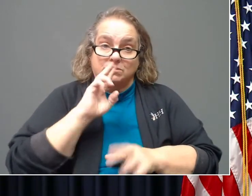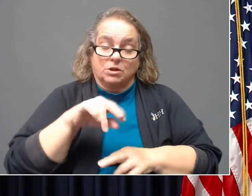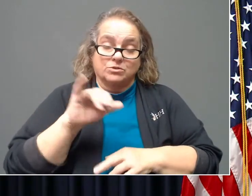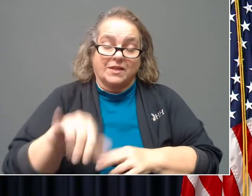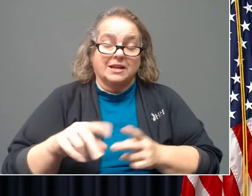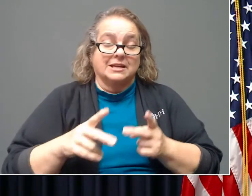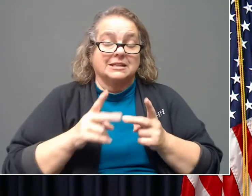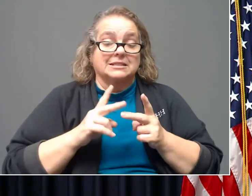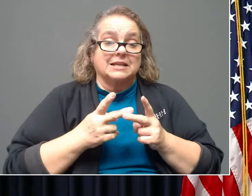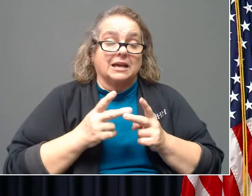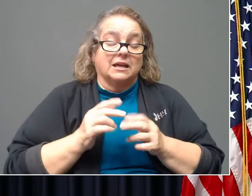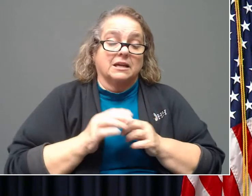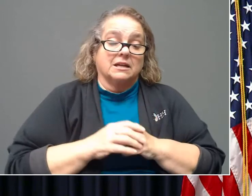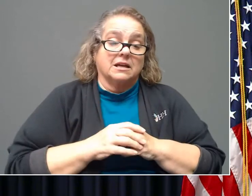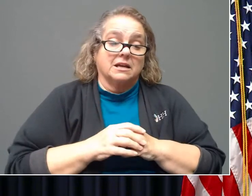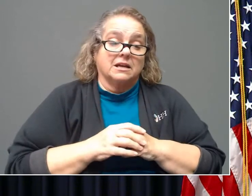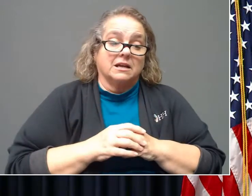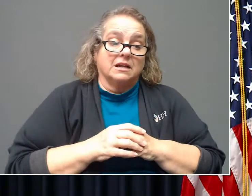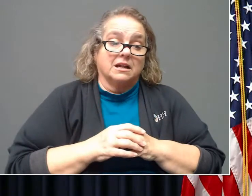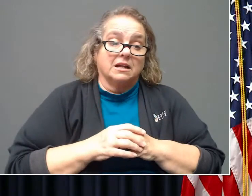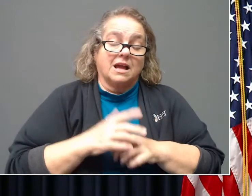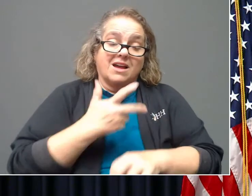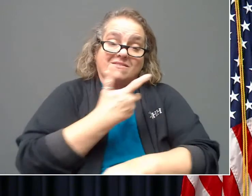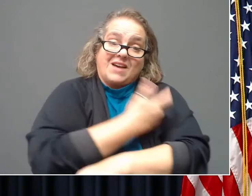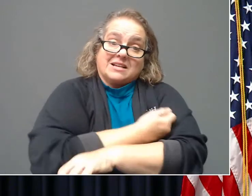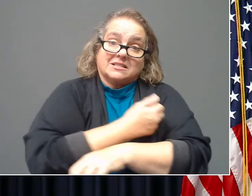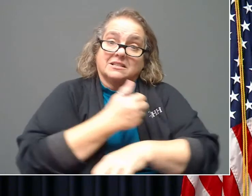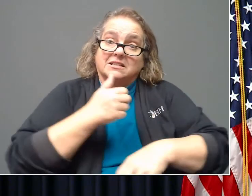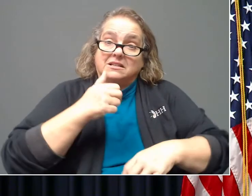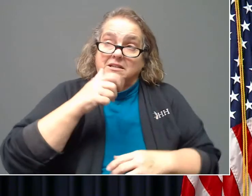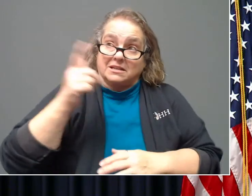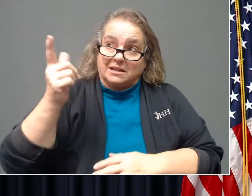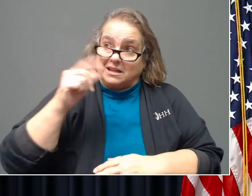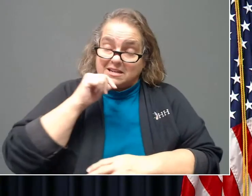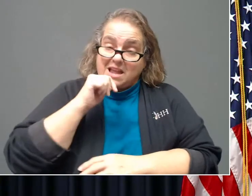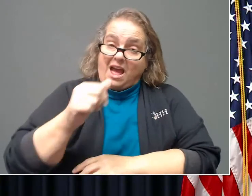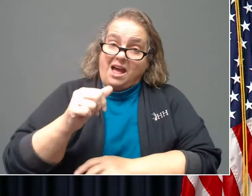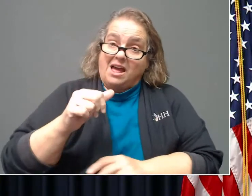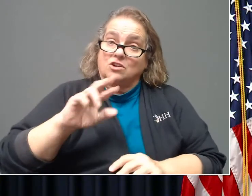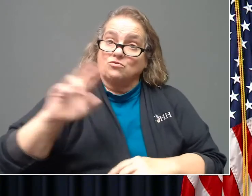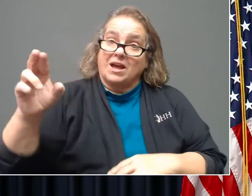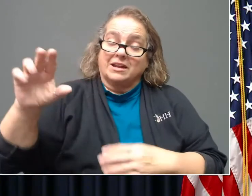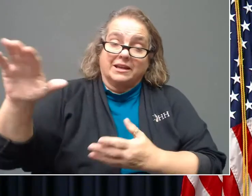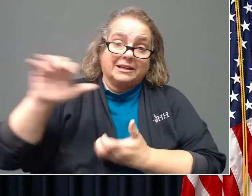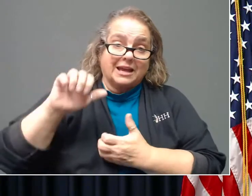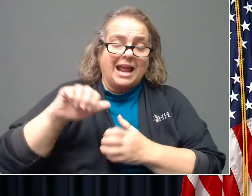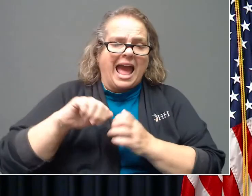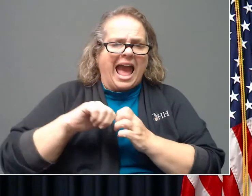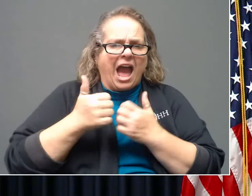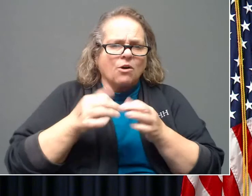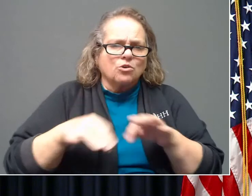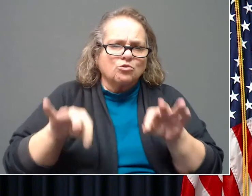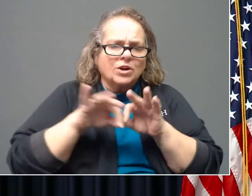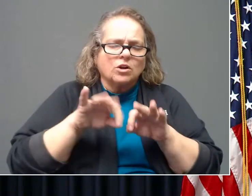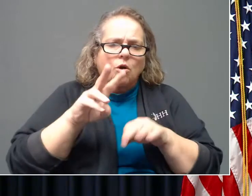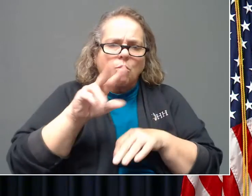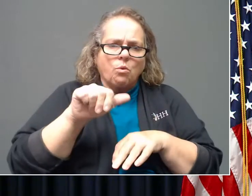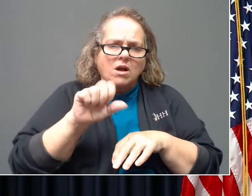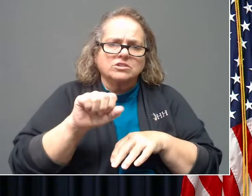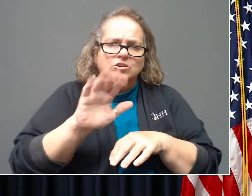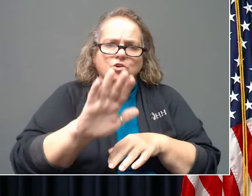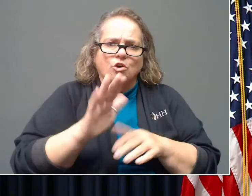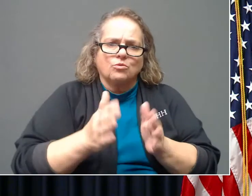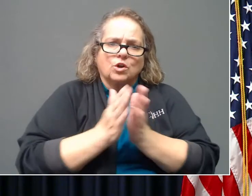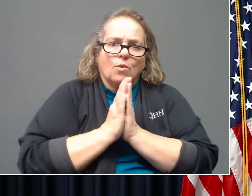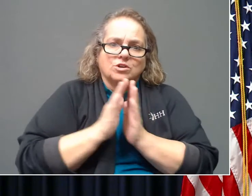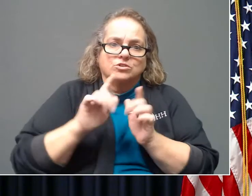as vaccine availability, just how critical is the request that you had made to double next week's